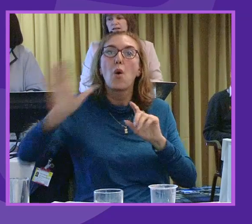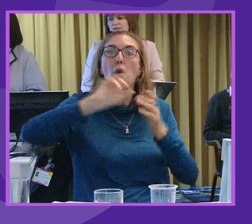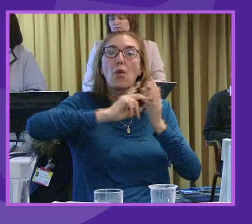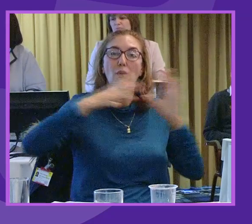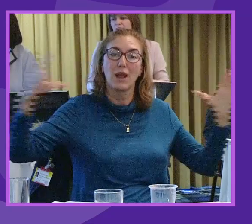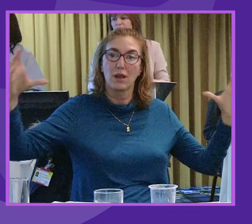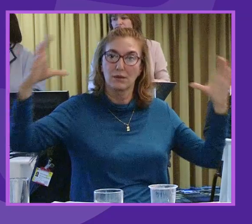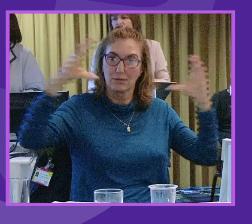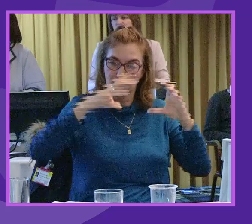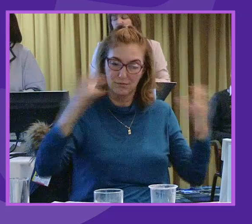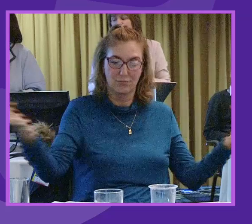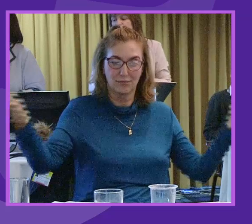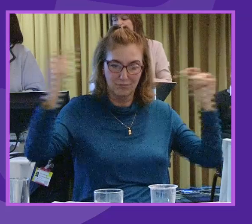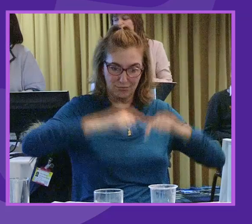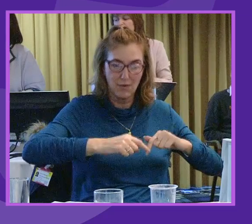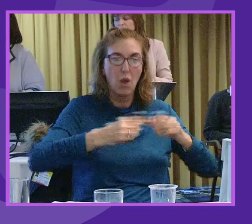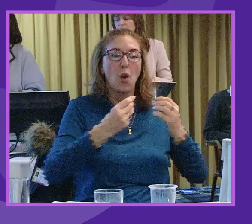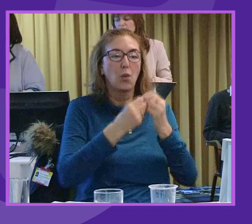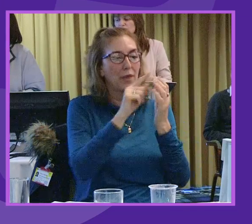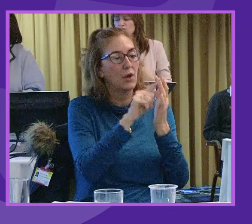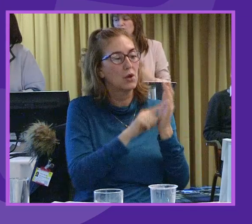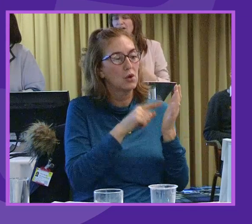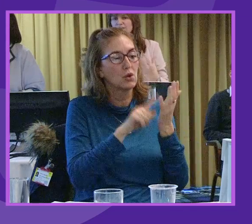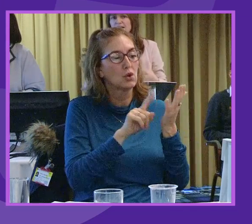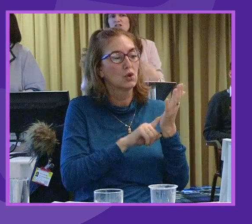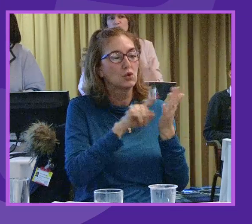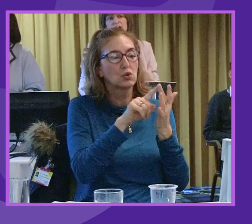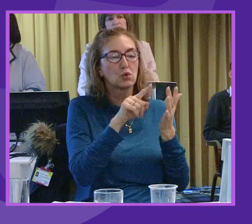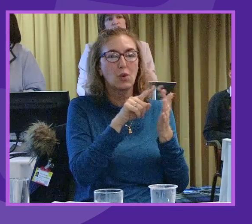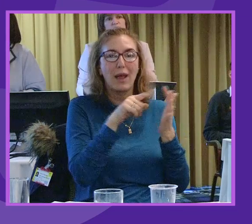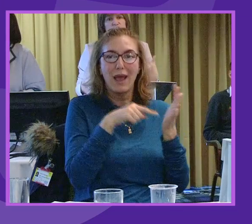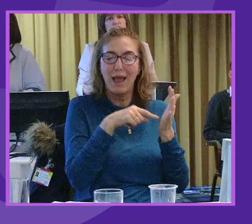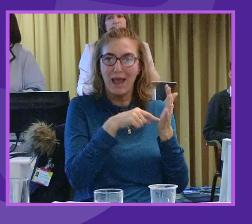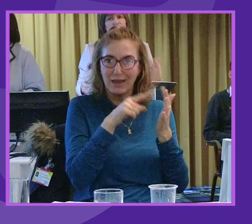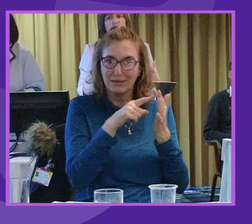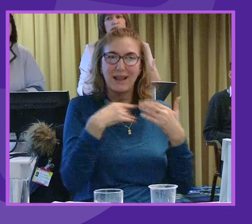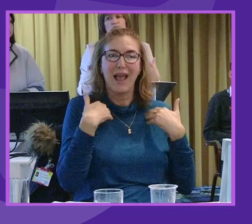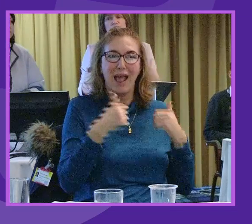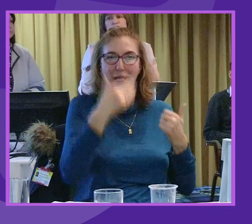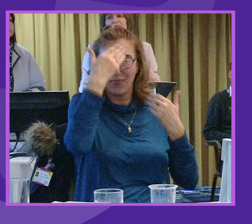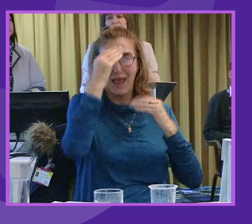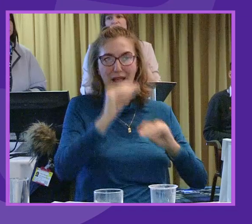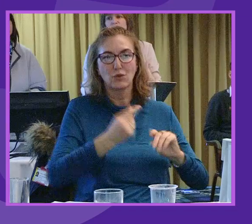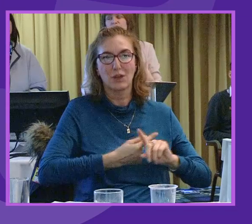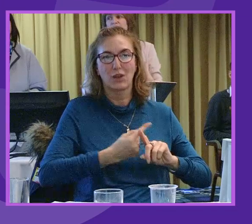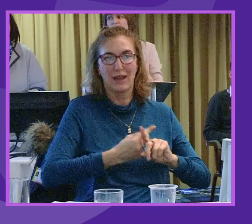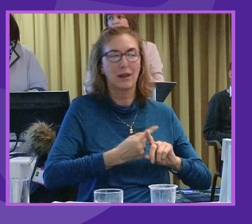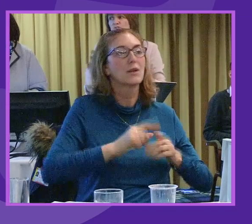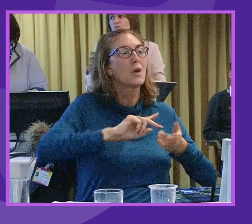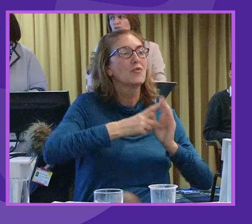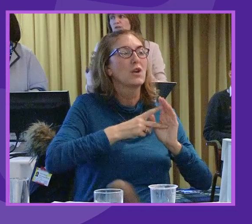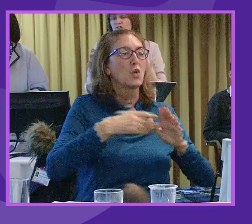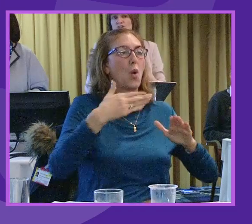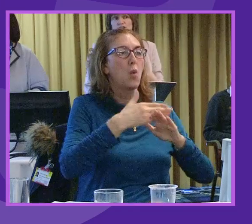together with Juliet from Health Education England to have an initial workshop to